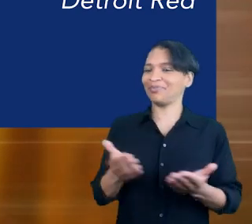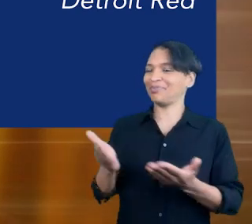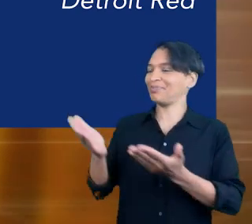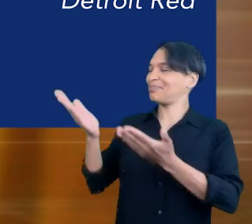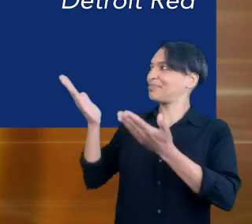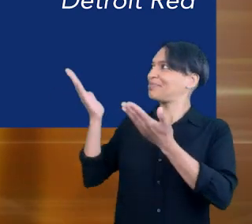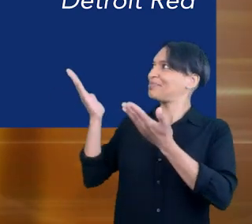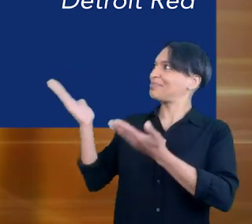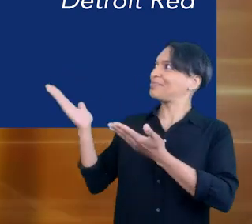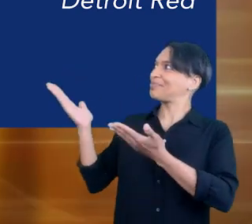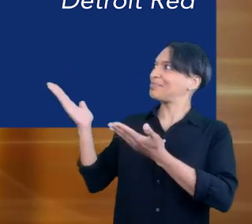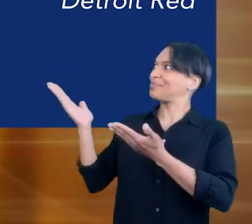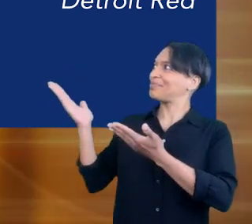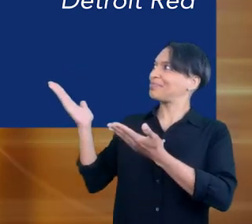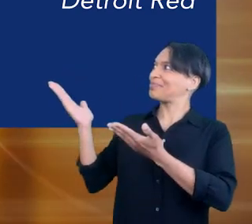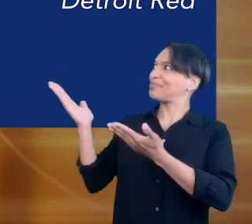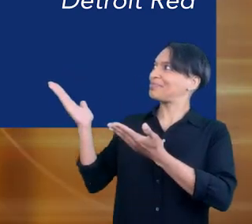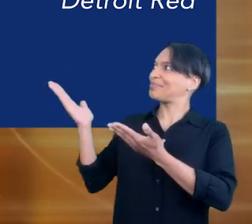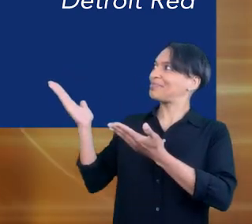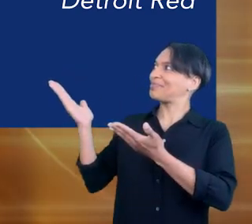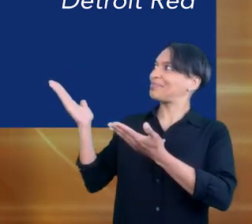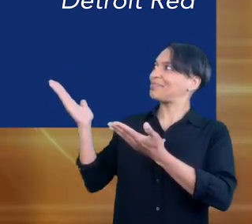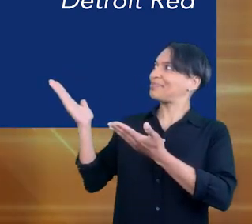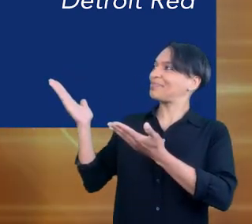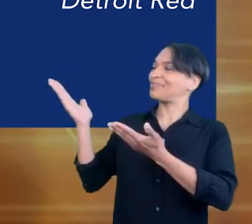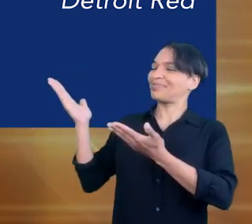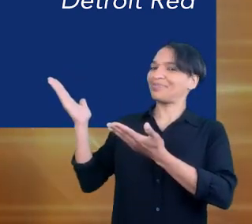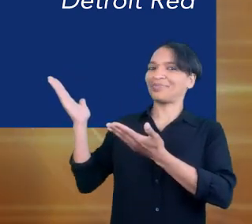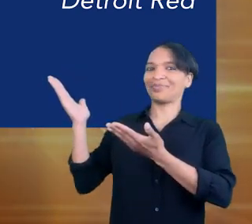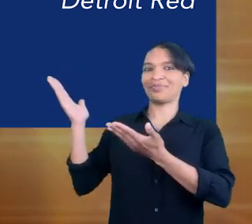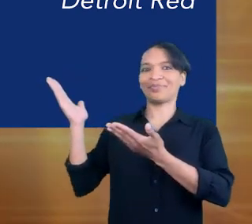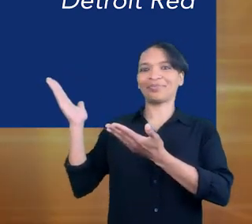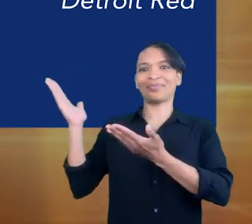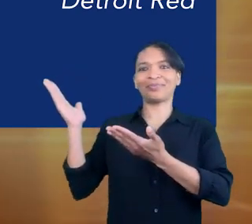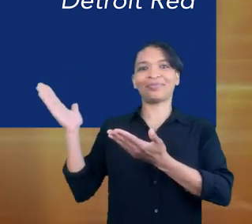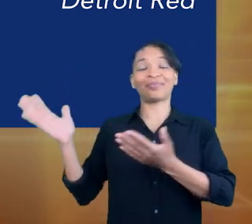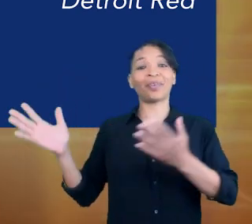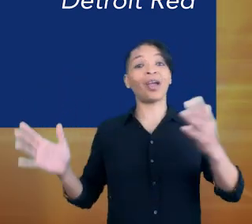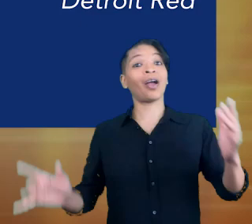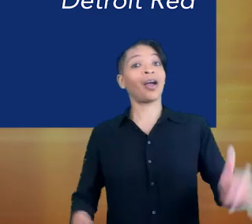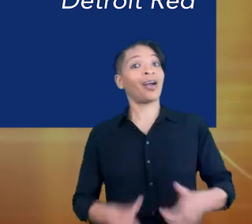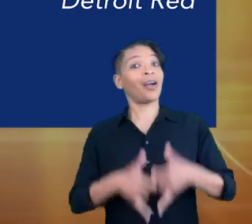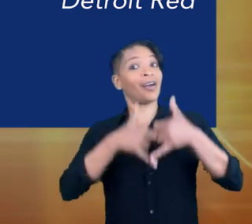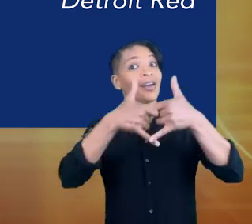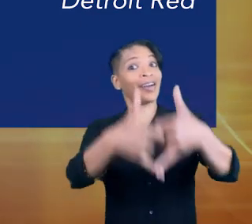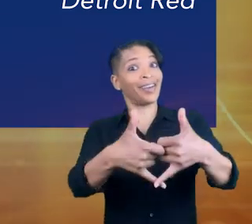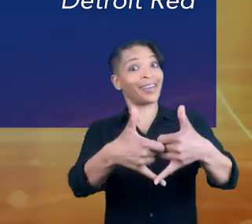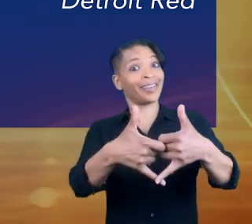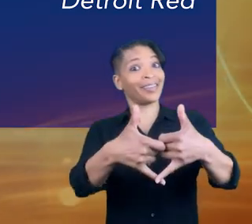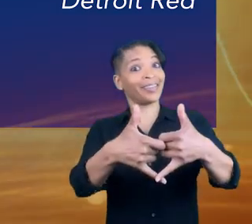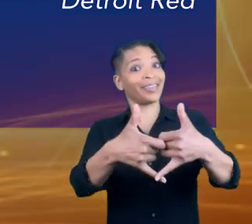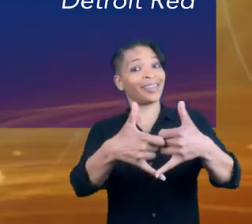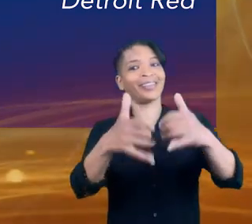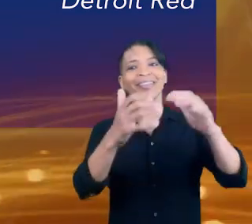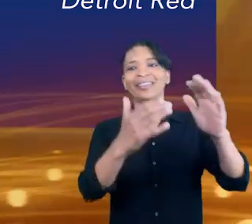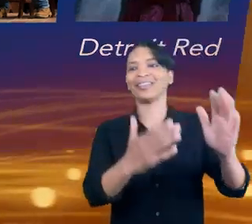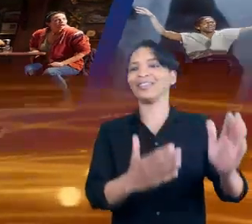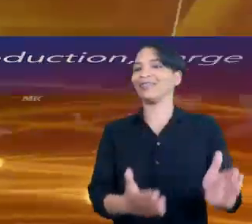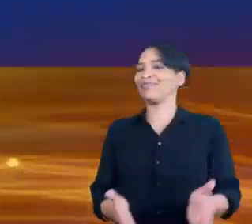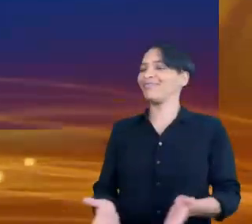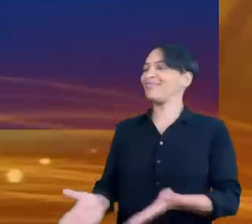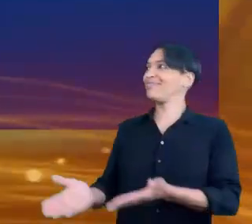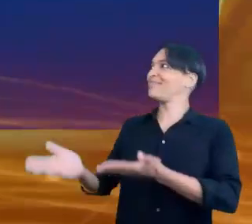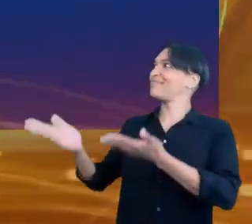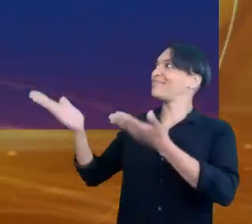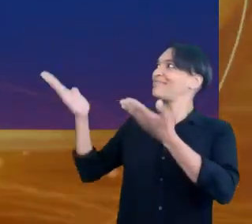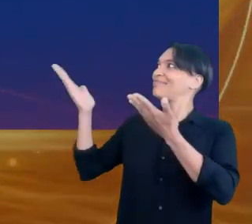Sweat, Huntington Theater Company, Detroit Red, Arts Emerson, And the Elliot Norton Award goes to